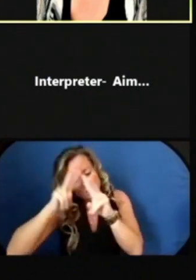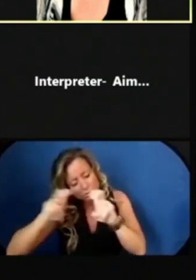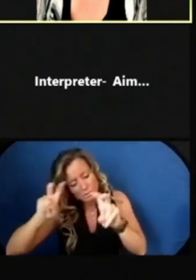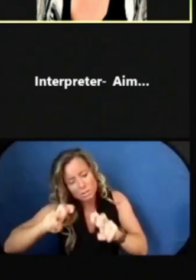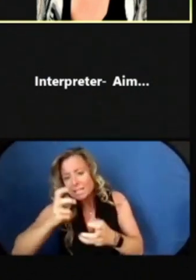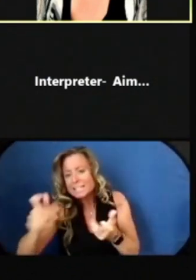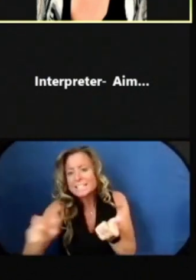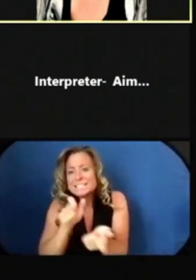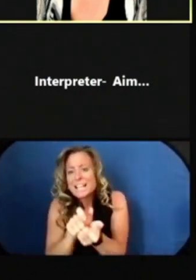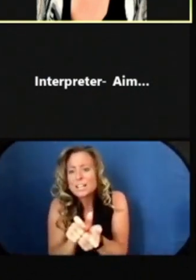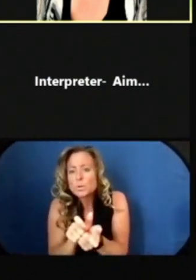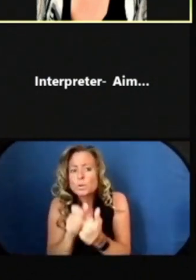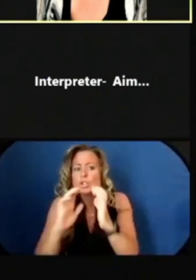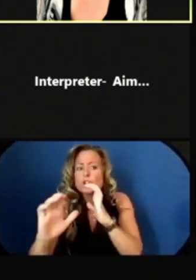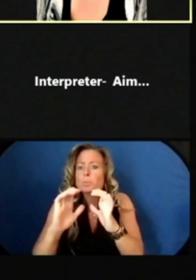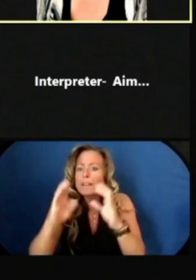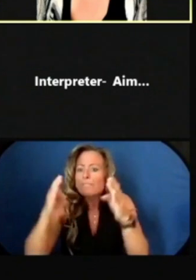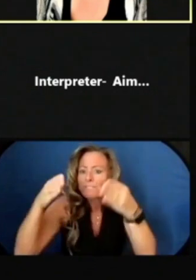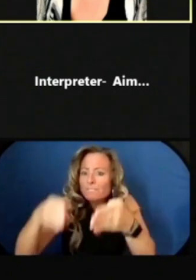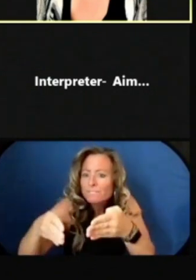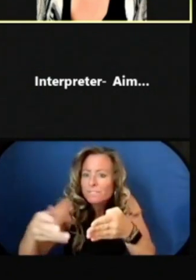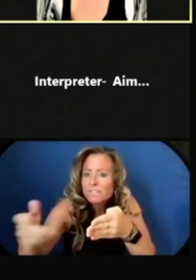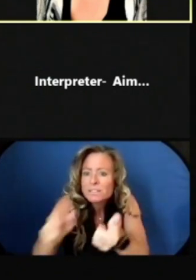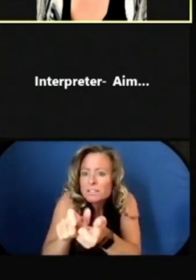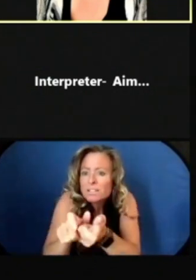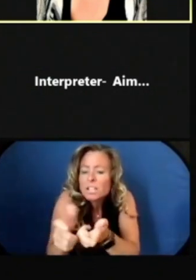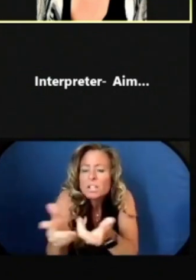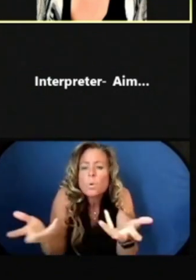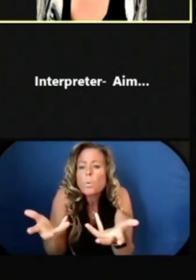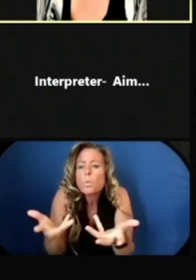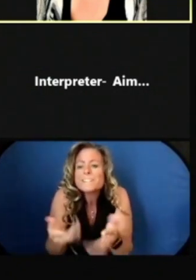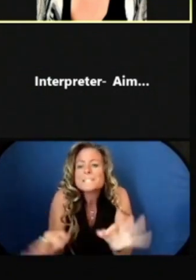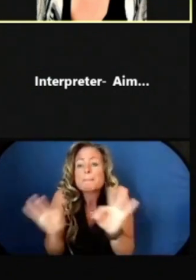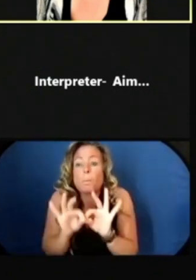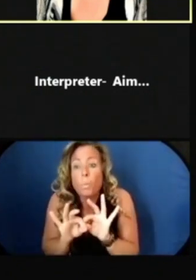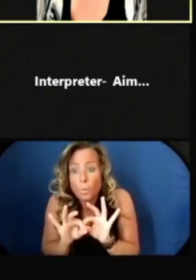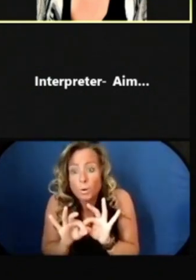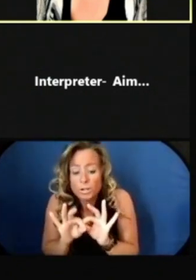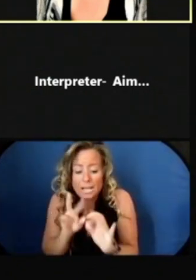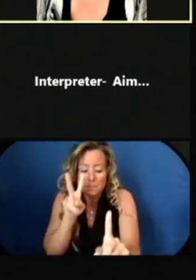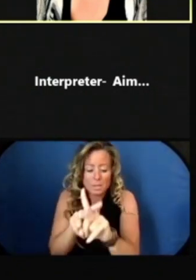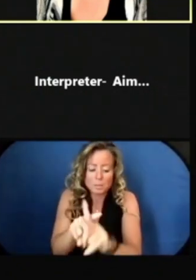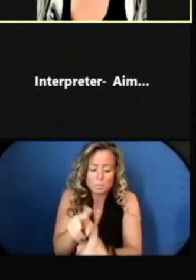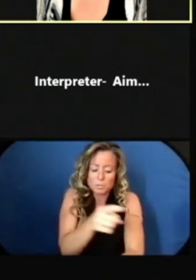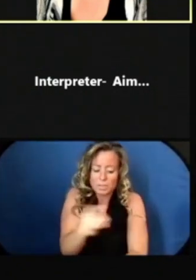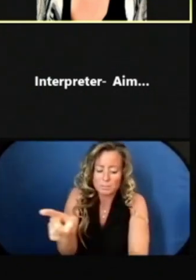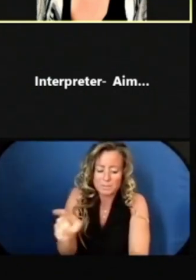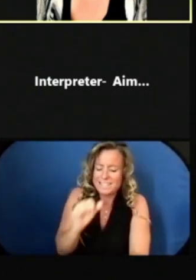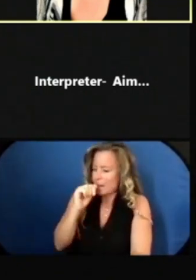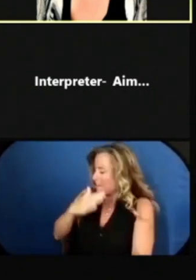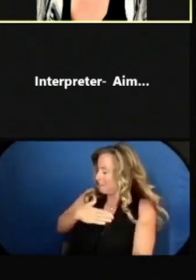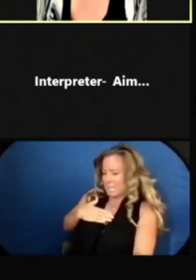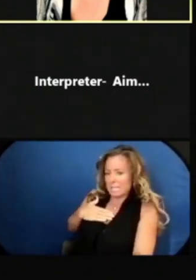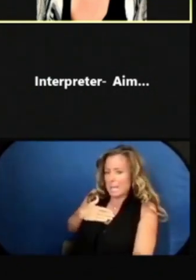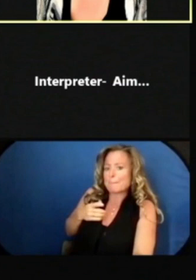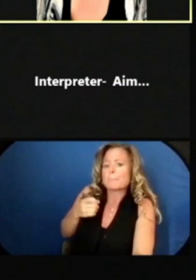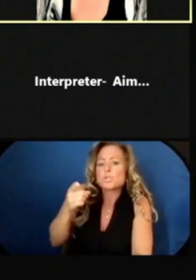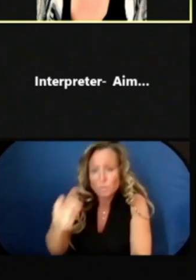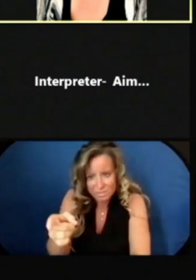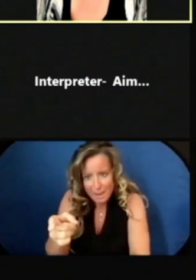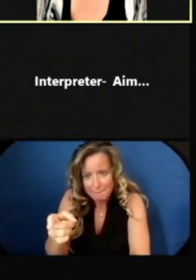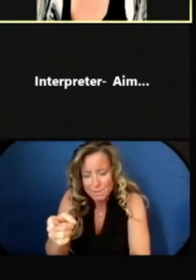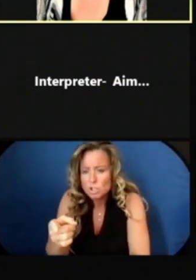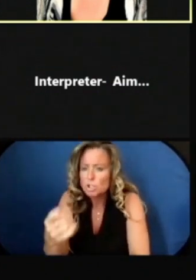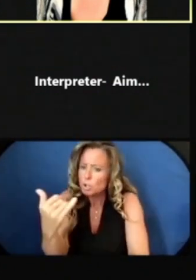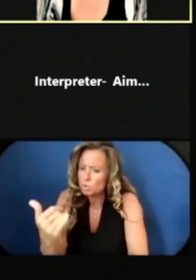want to communicate and focus on what is most relevant to the learner, not you. So ask yourself, what